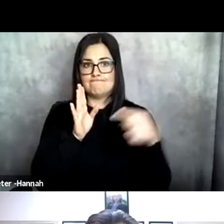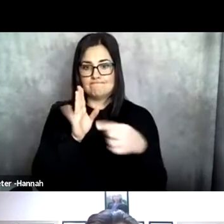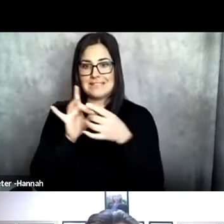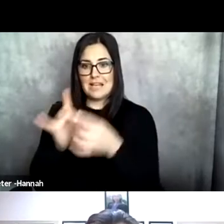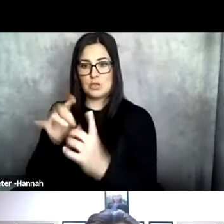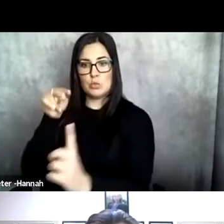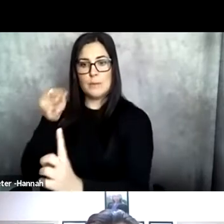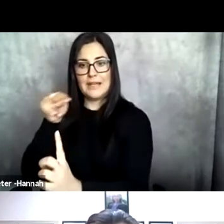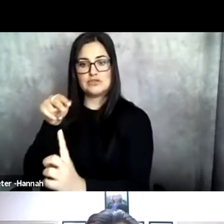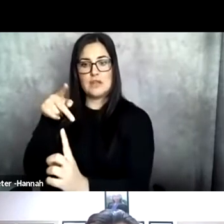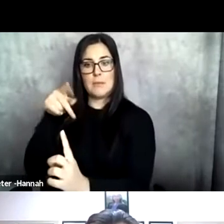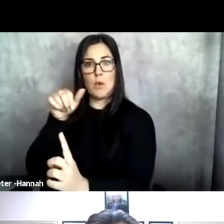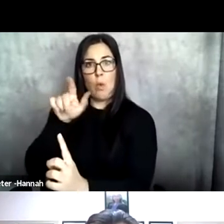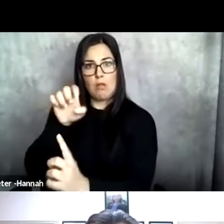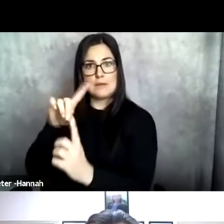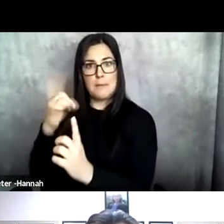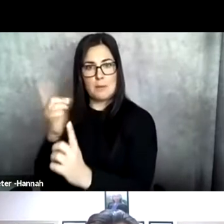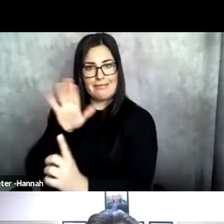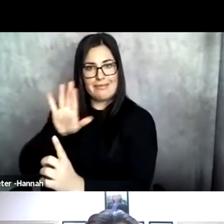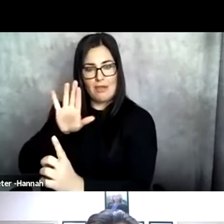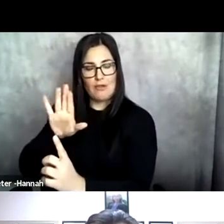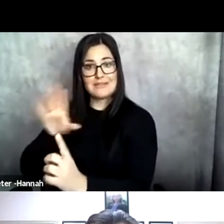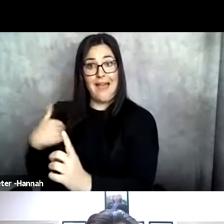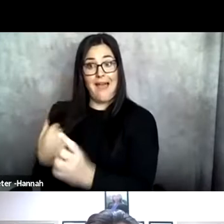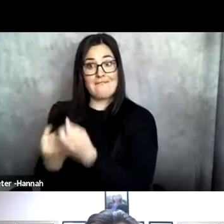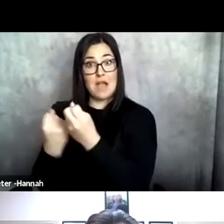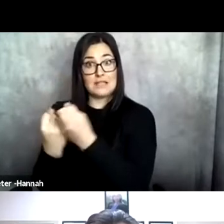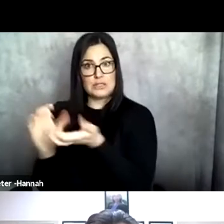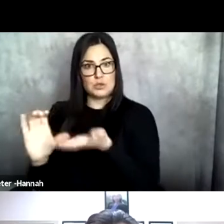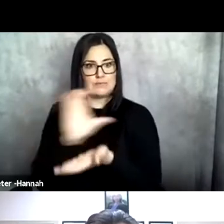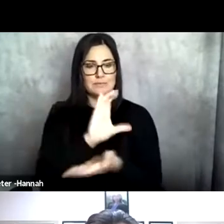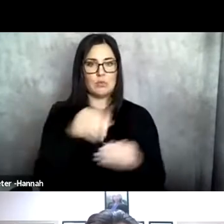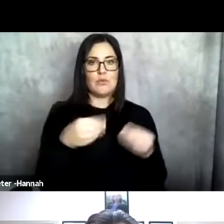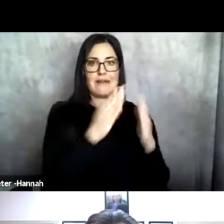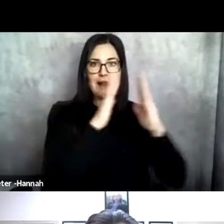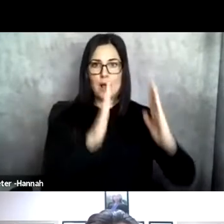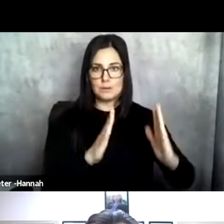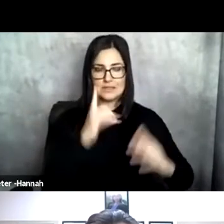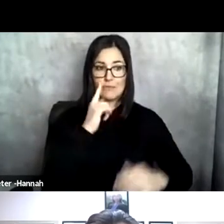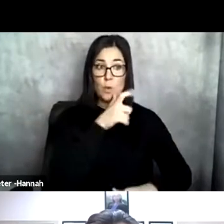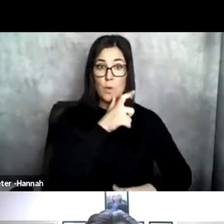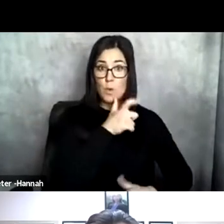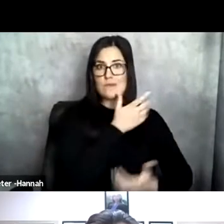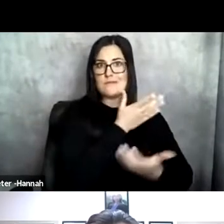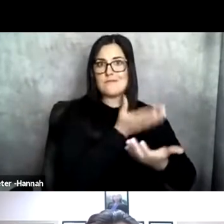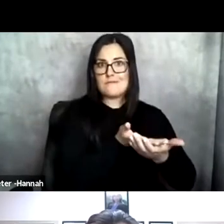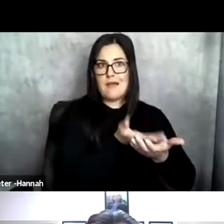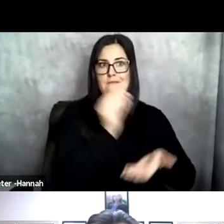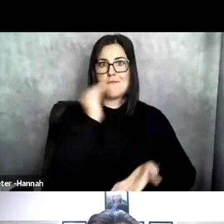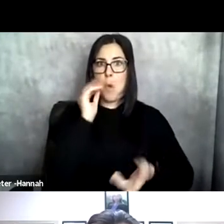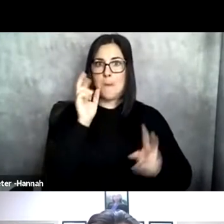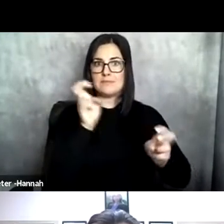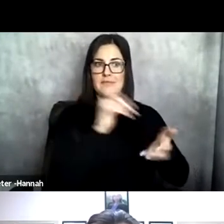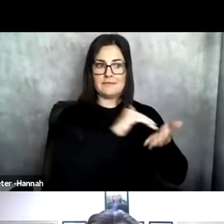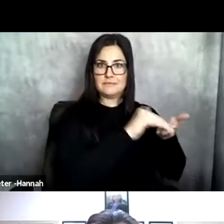probation and parole departments that are getting funded through them to provide housing to people coming home from jail or prison, right? So what happens